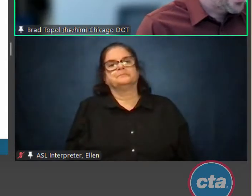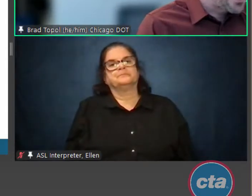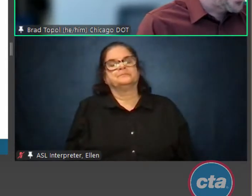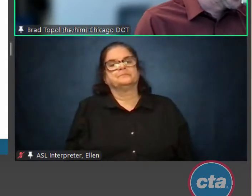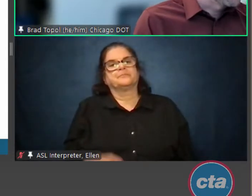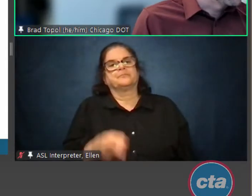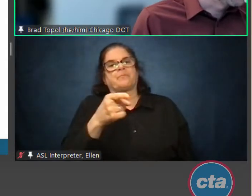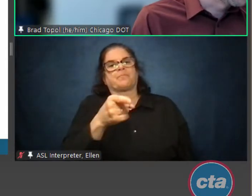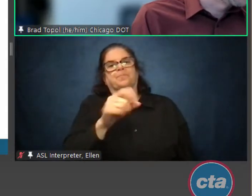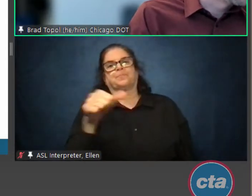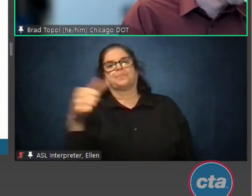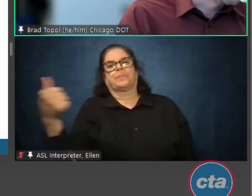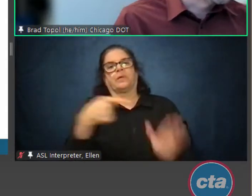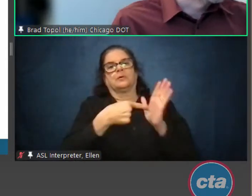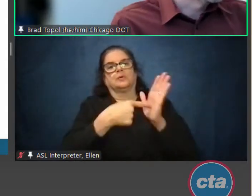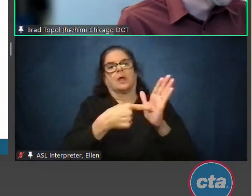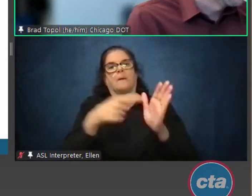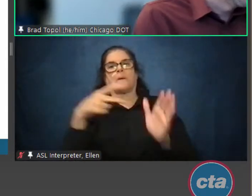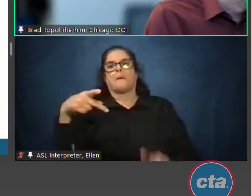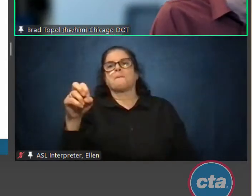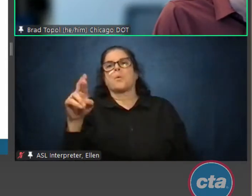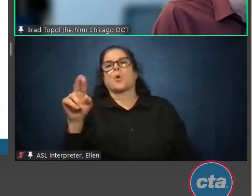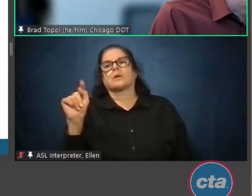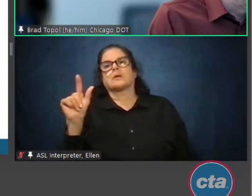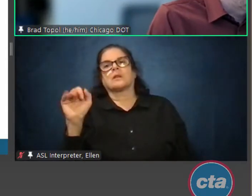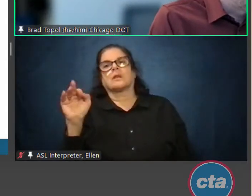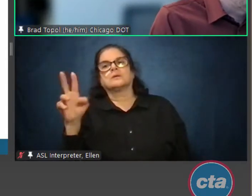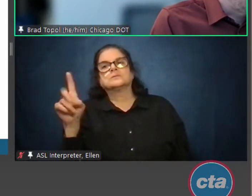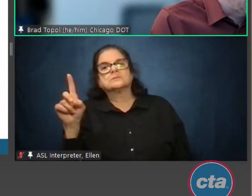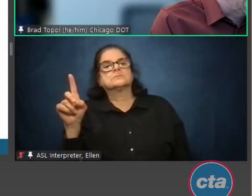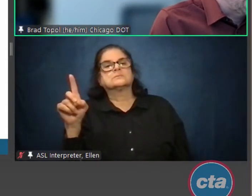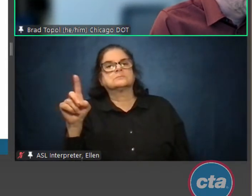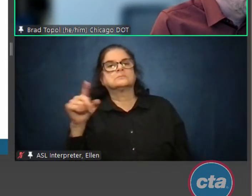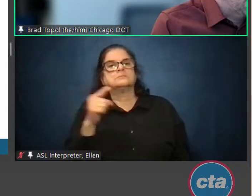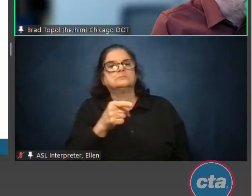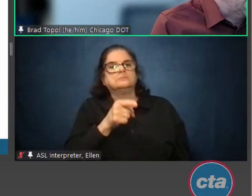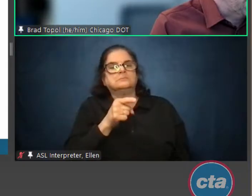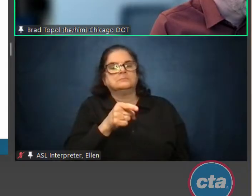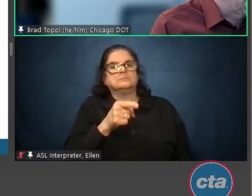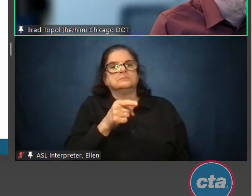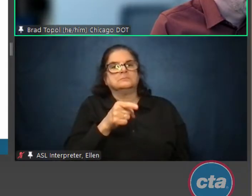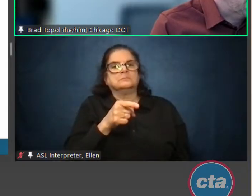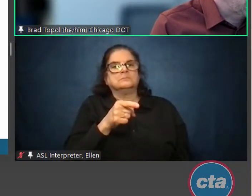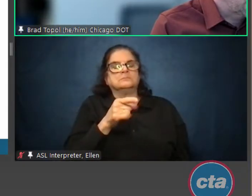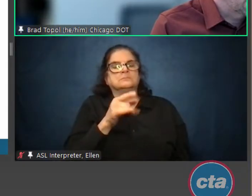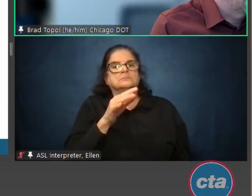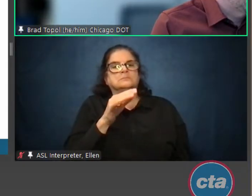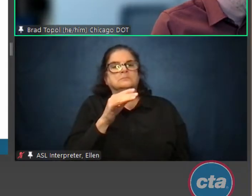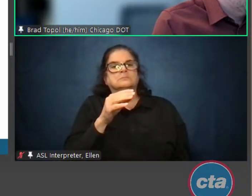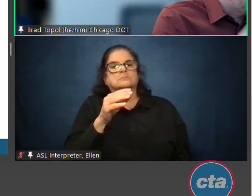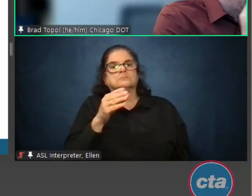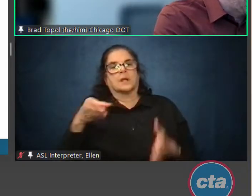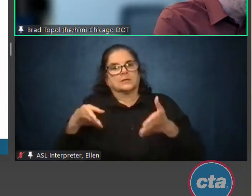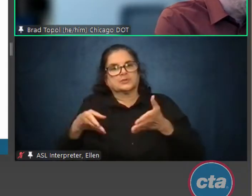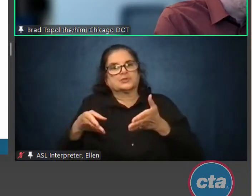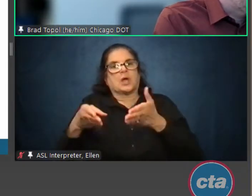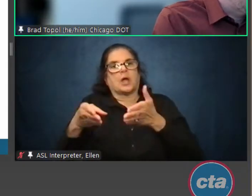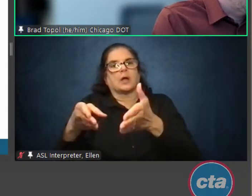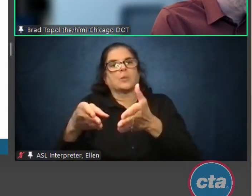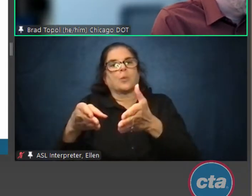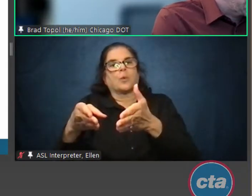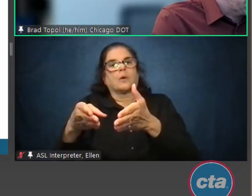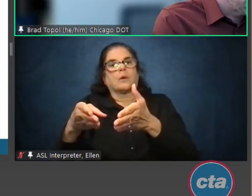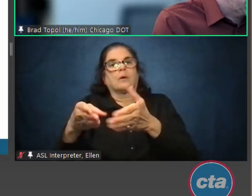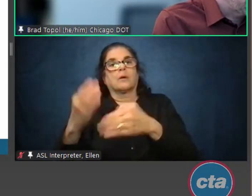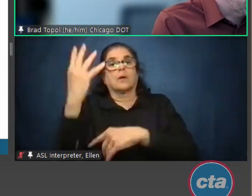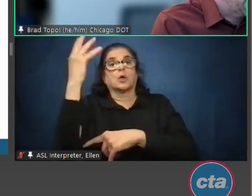And then we have another example here from Portland. Again, this is a sidewalk with a